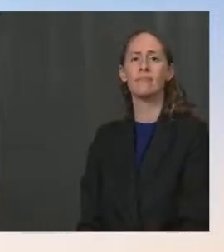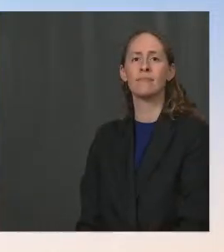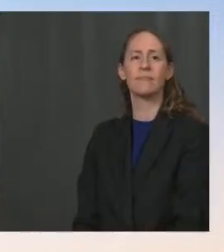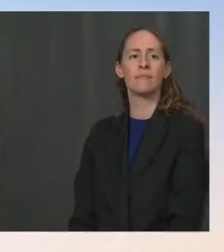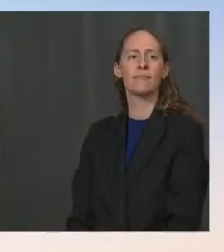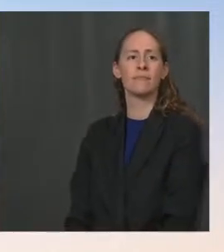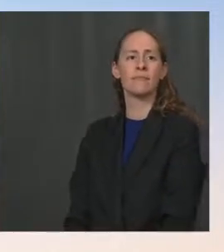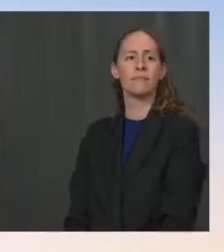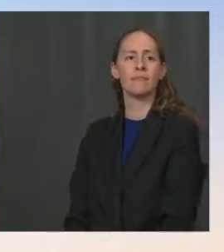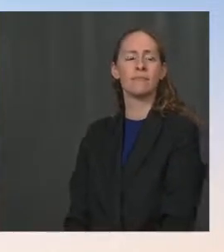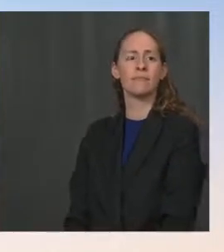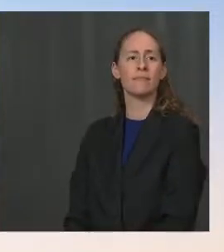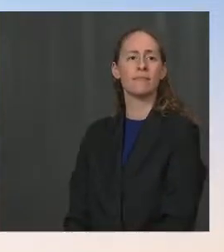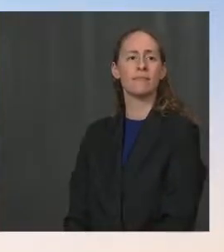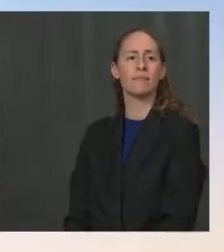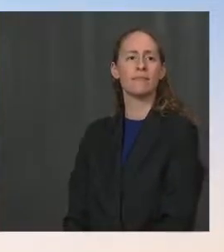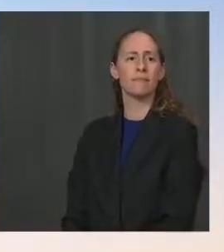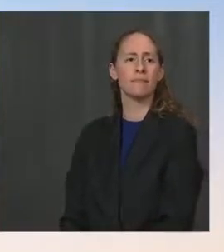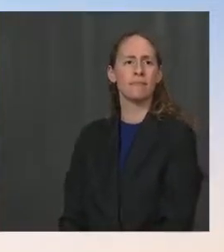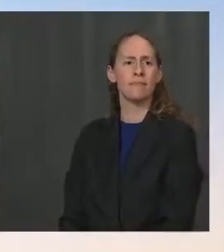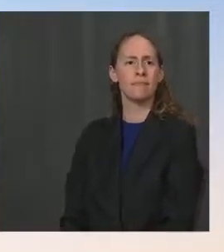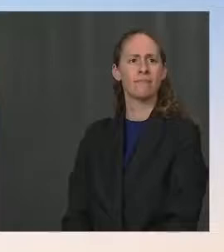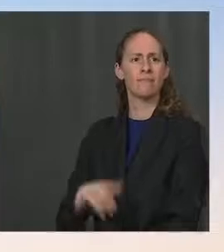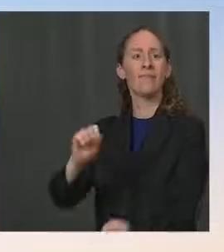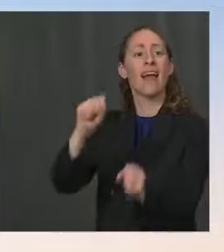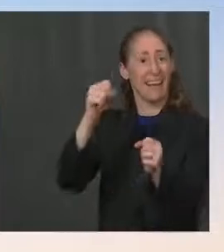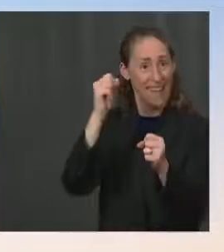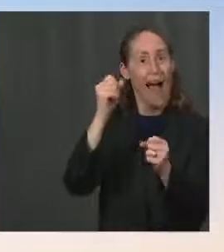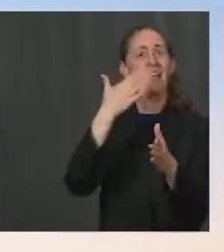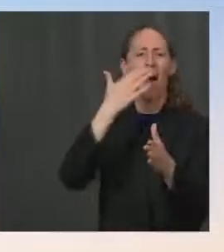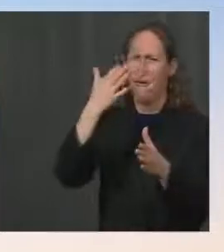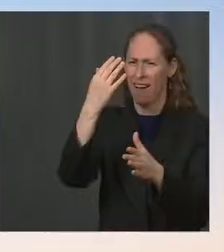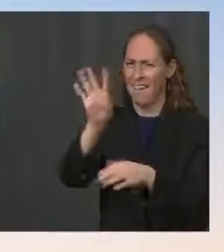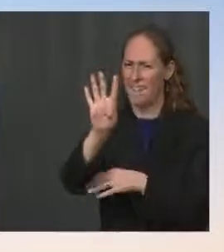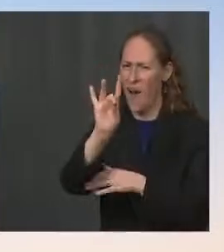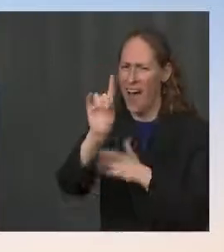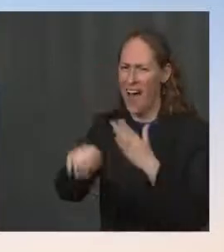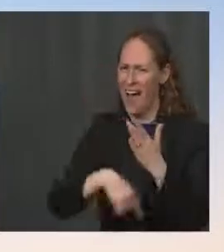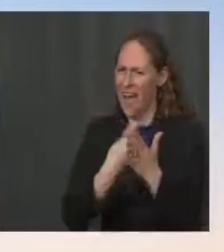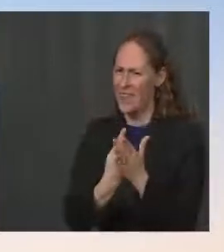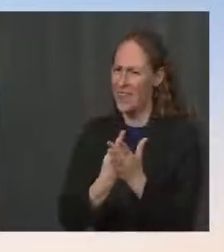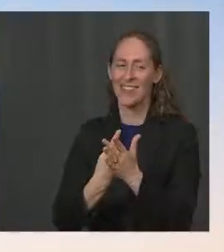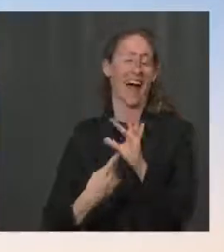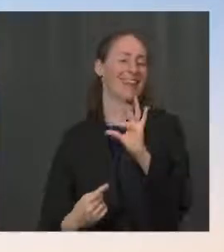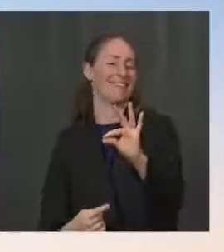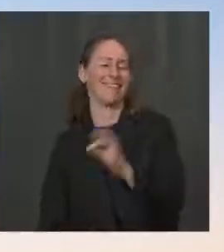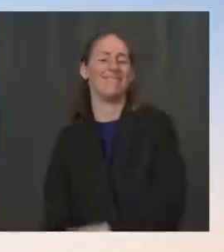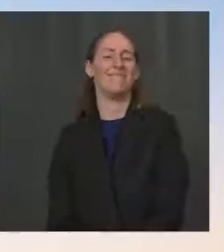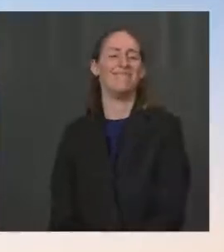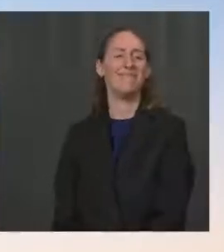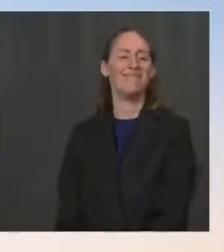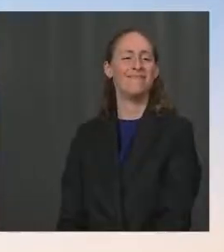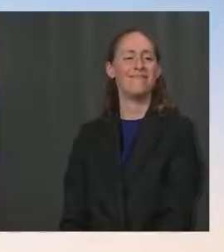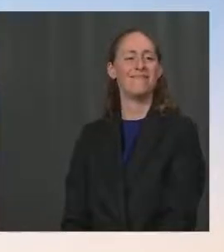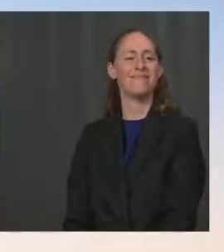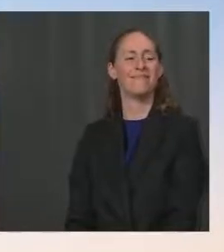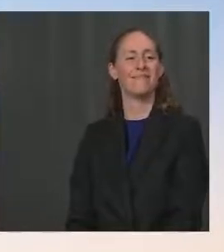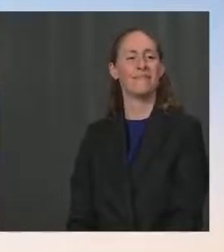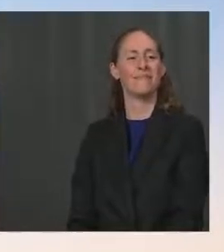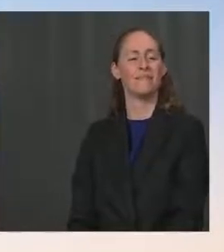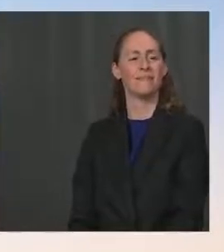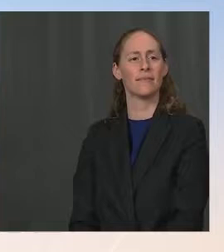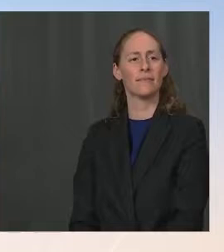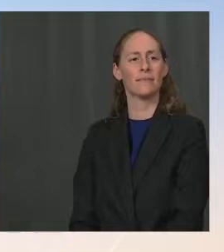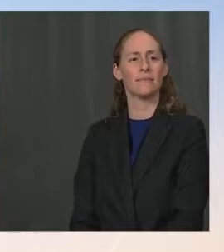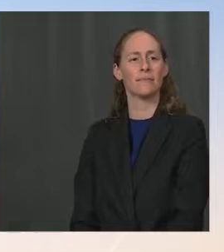Thank you for your math. It's all running together. Leaving Afghanistan. We've learned a lot more just in the last few hours about the nature of the